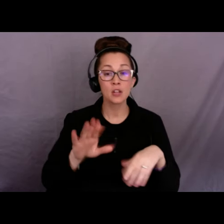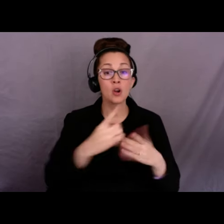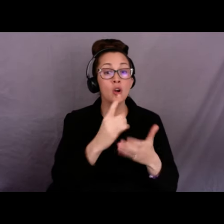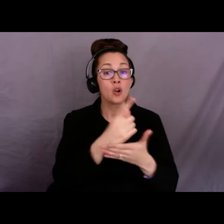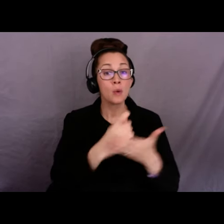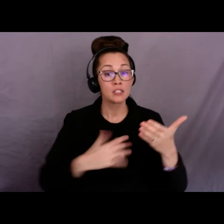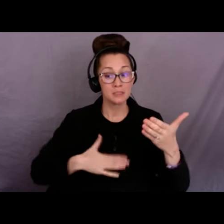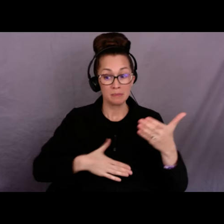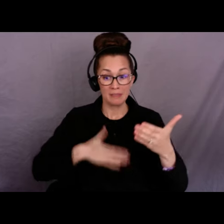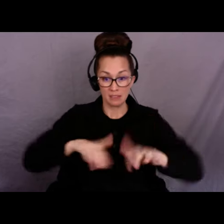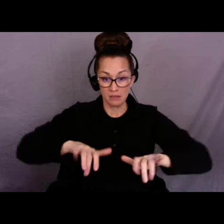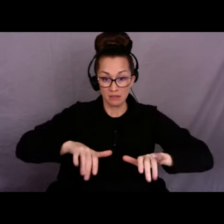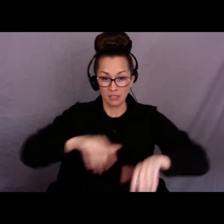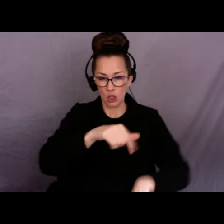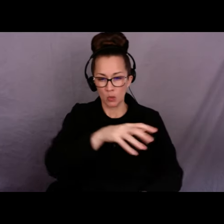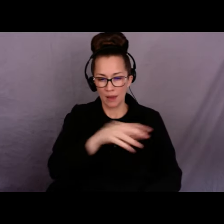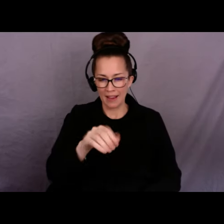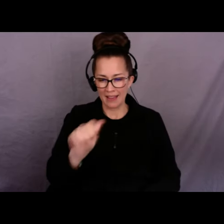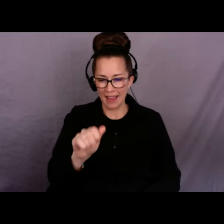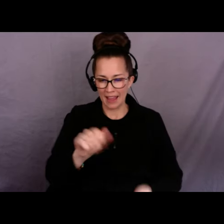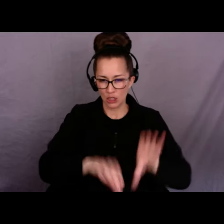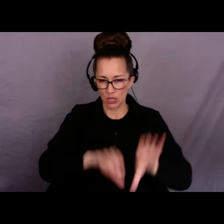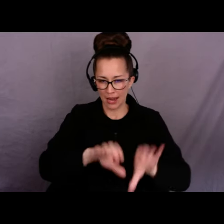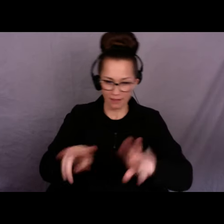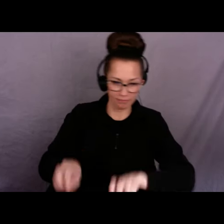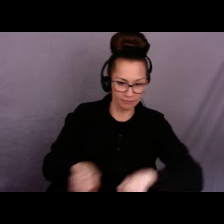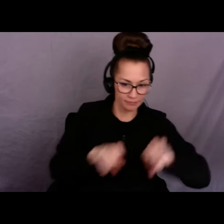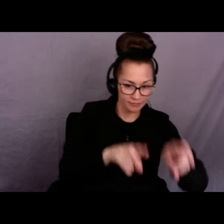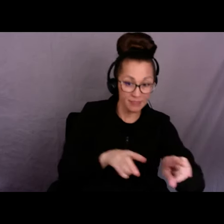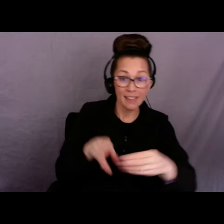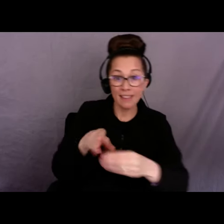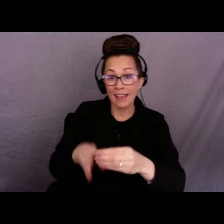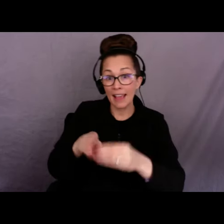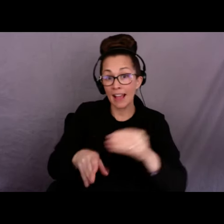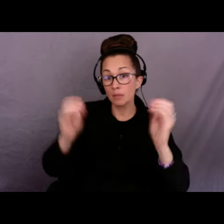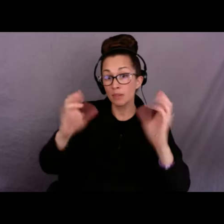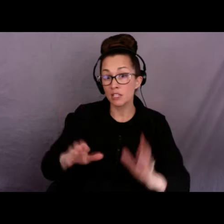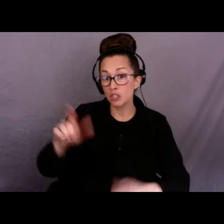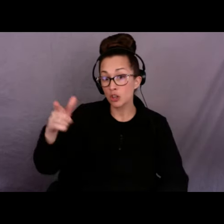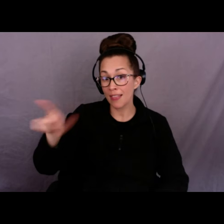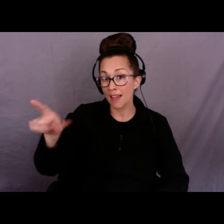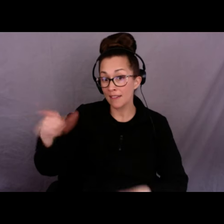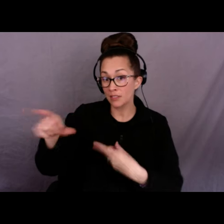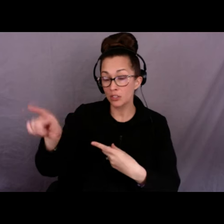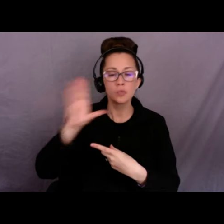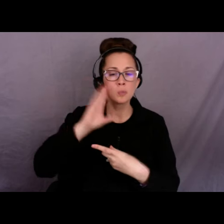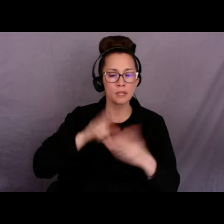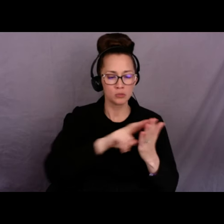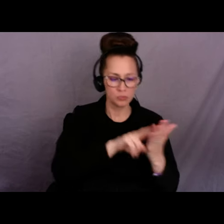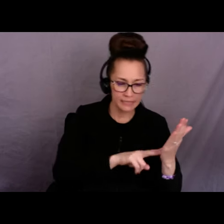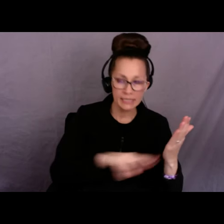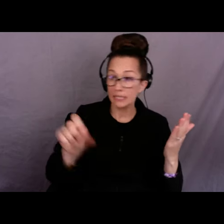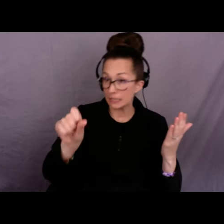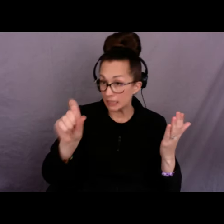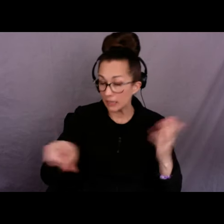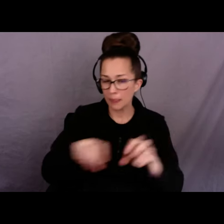Q&A tab throughout the event. And at the end, Professor Lavender will read them out and the questions will